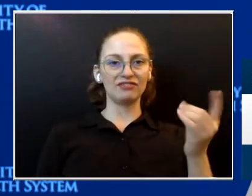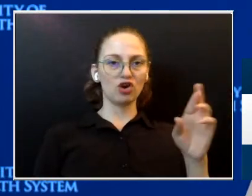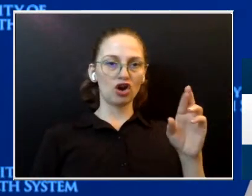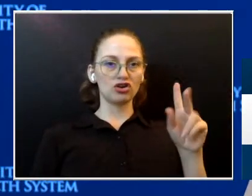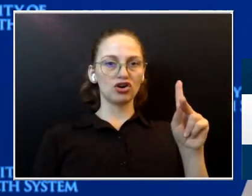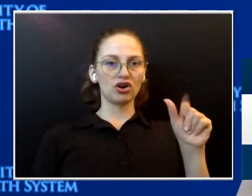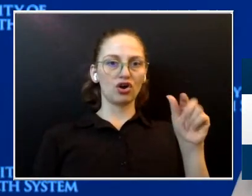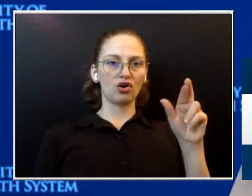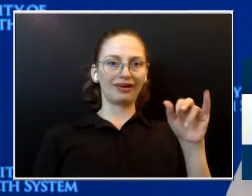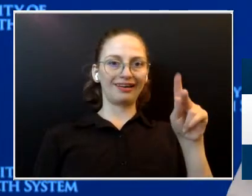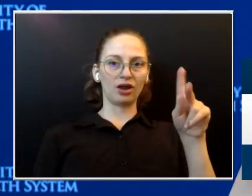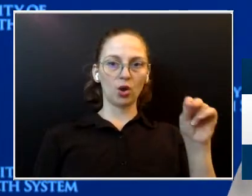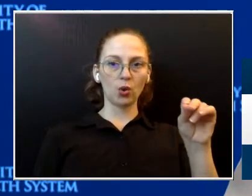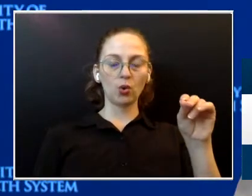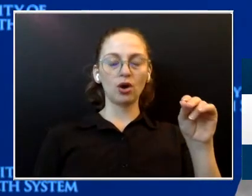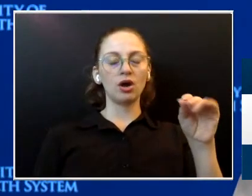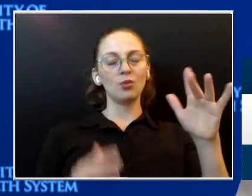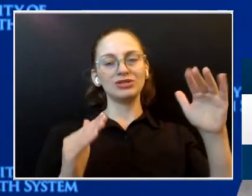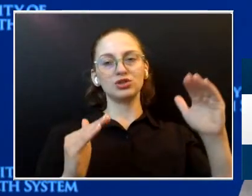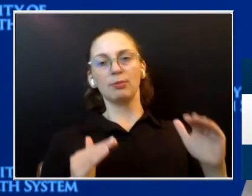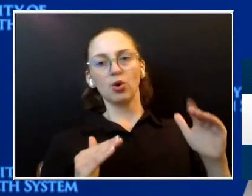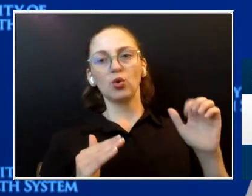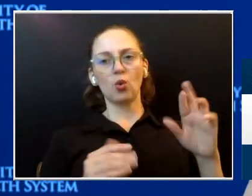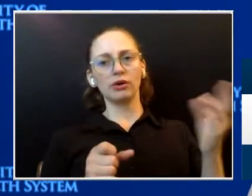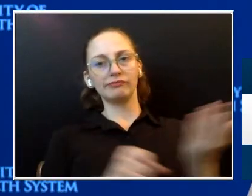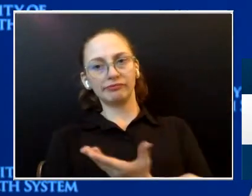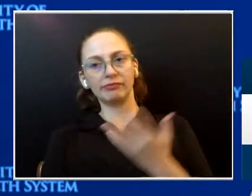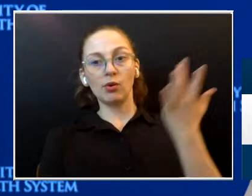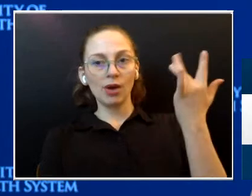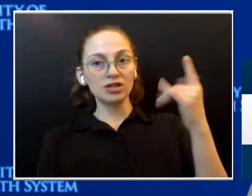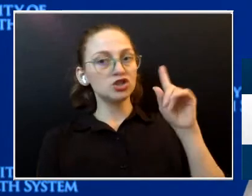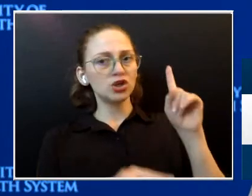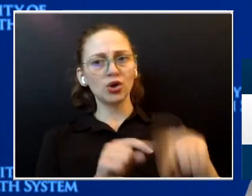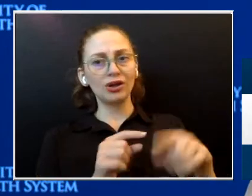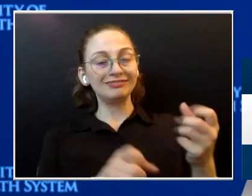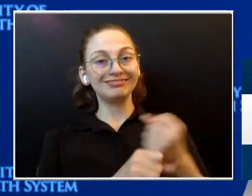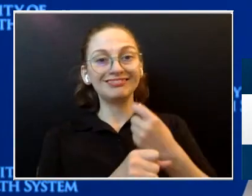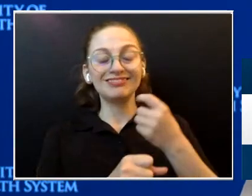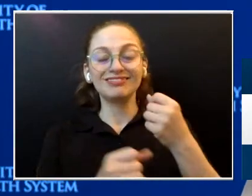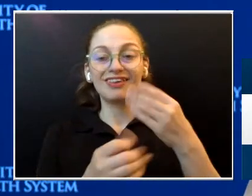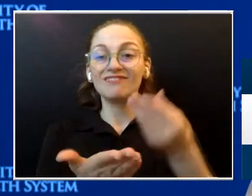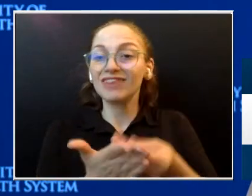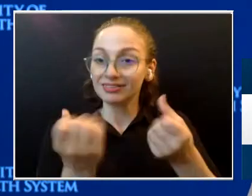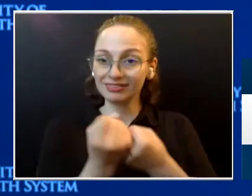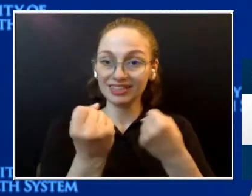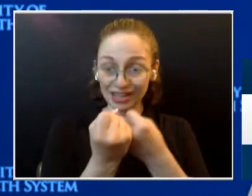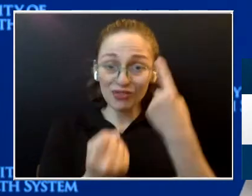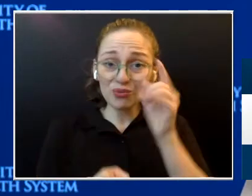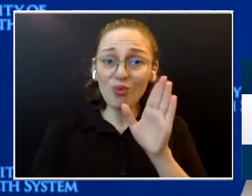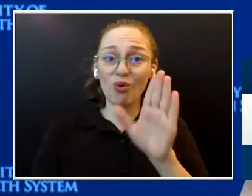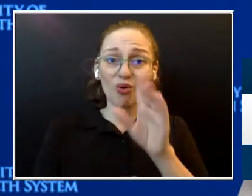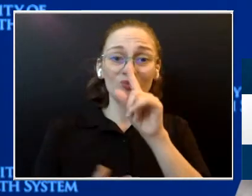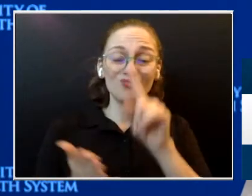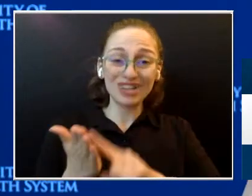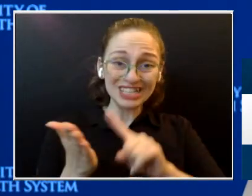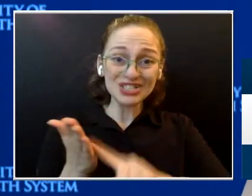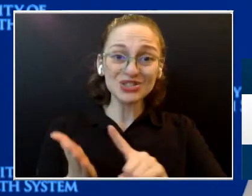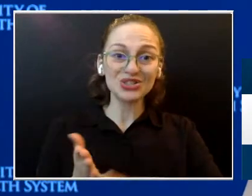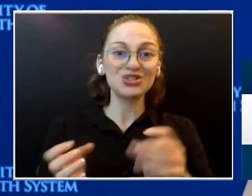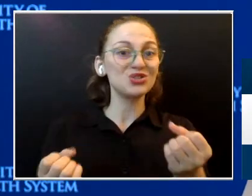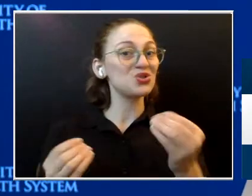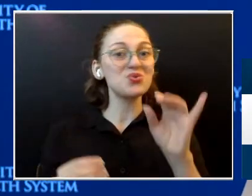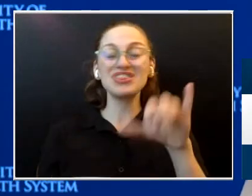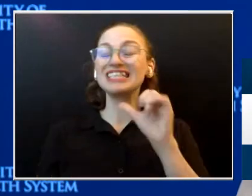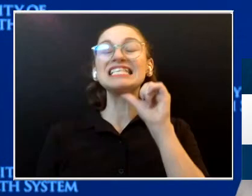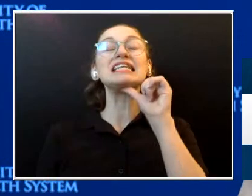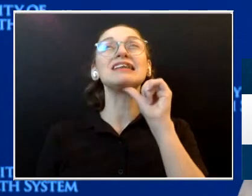her university because she couldn't get funding for the research. So this has been going on quite some time. It is not new technology. The vaccine is